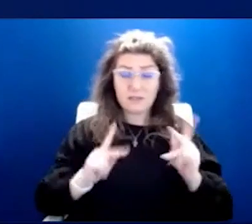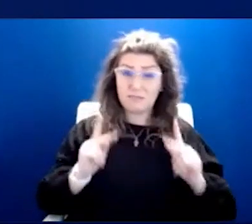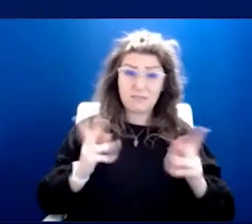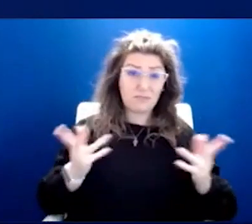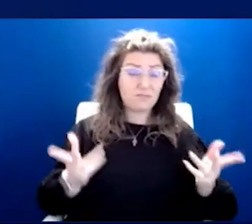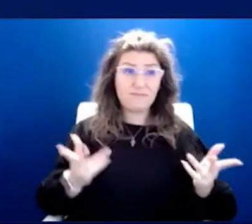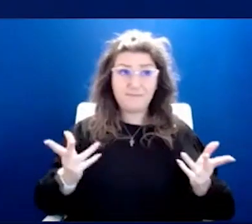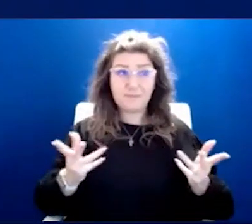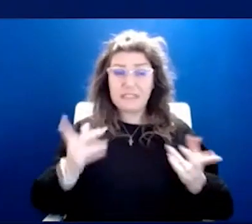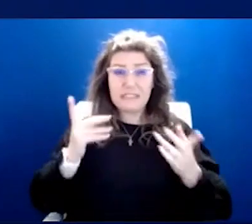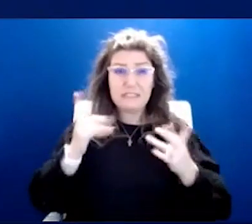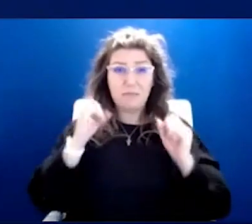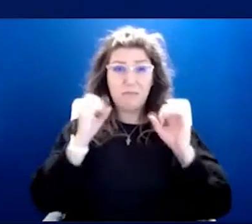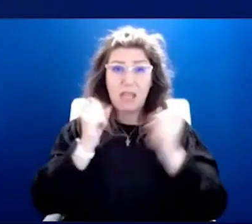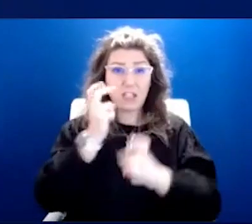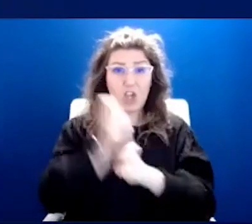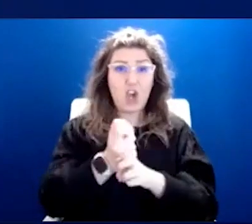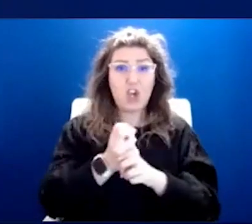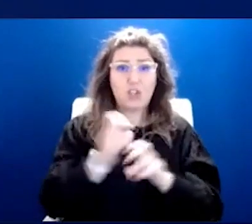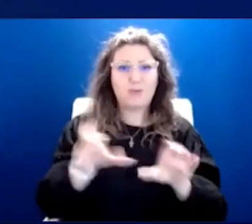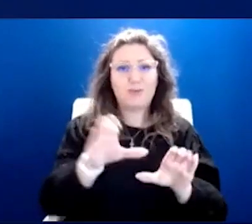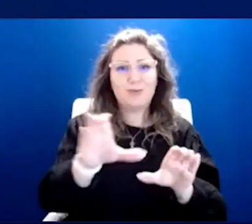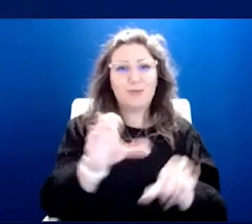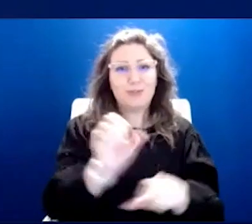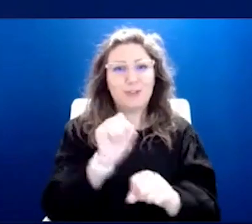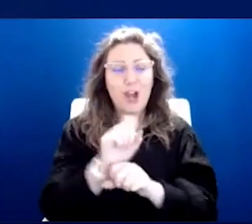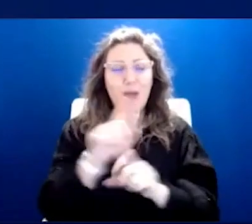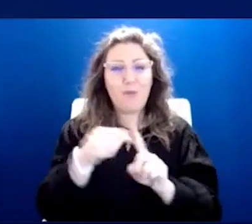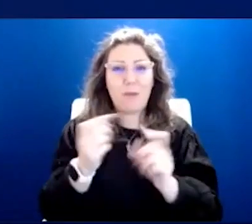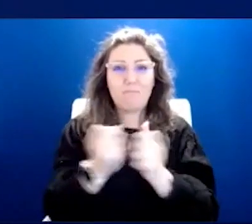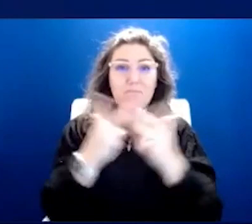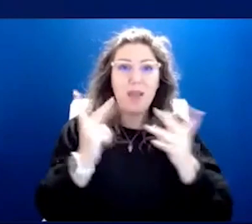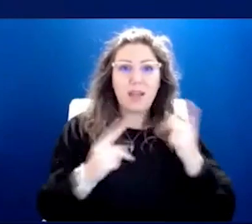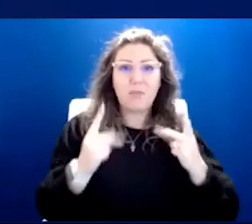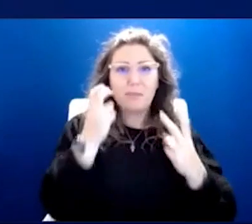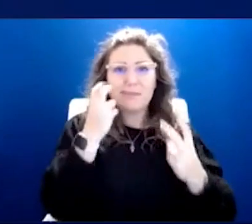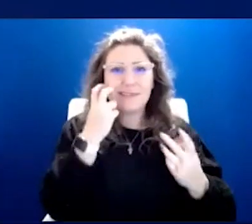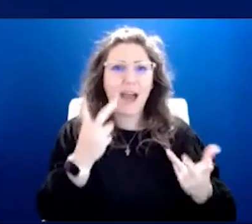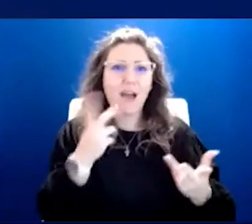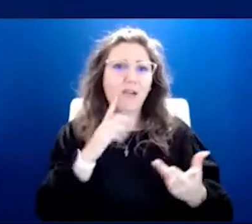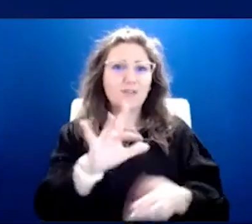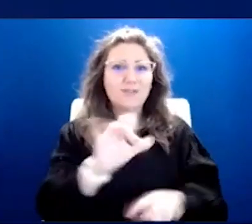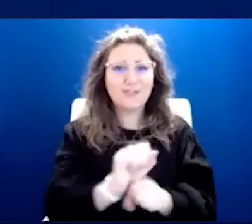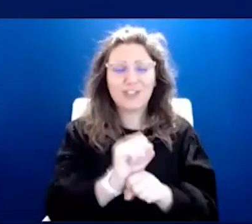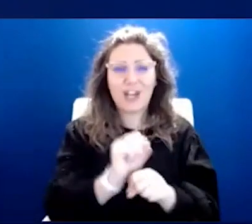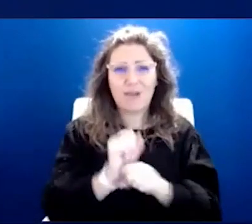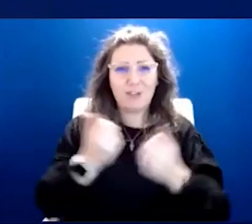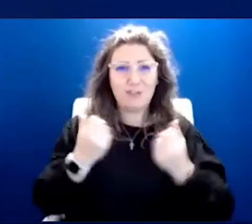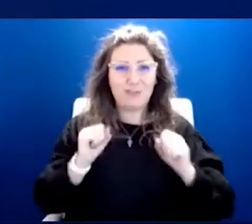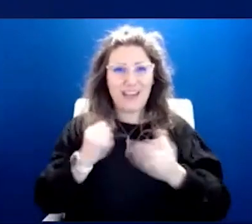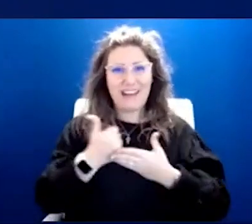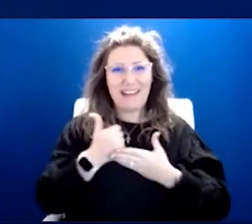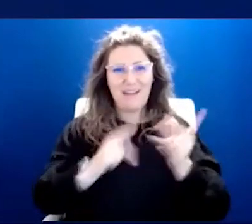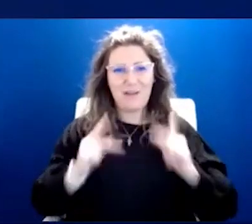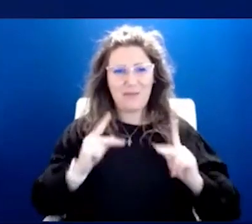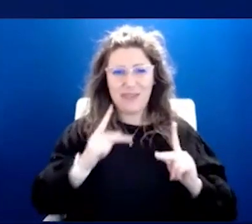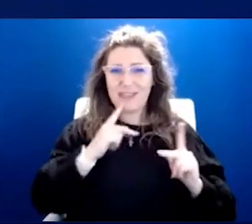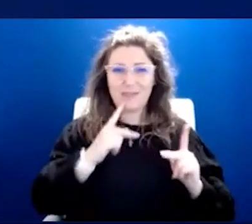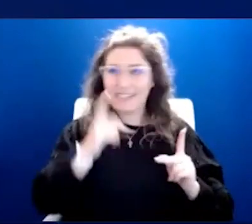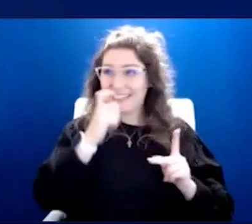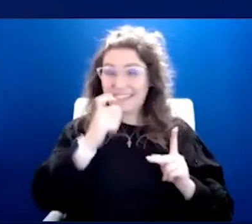to keep doing your job when you know many people doubt it, and you're just trying to help people. You know, these aren't high paying